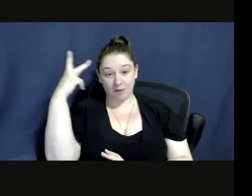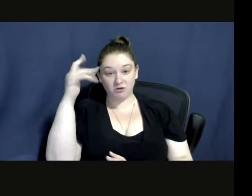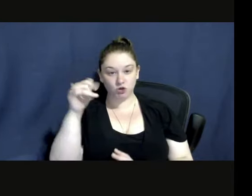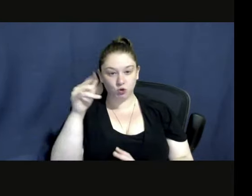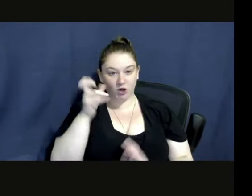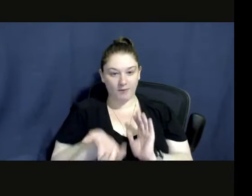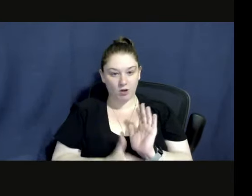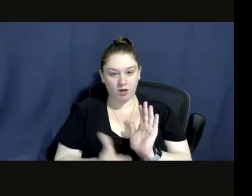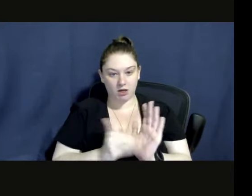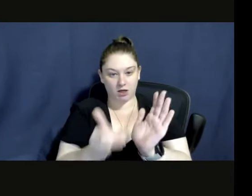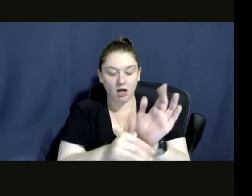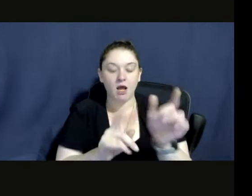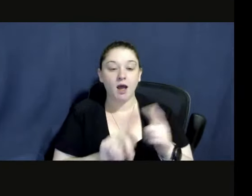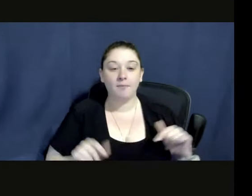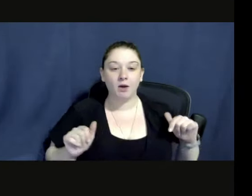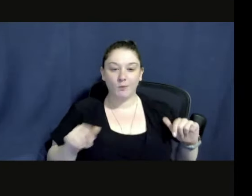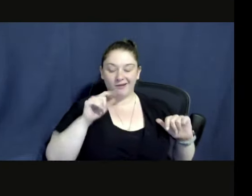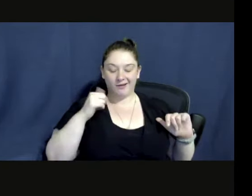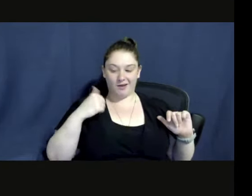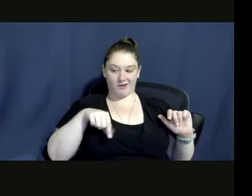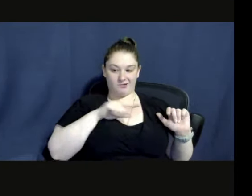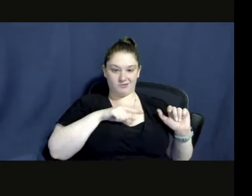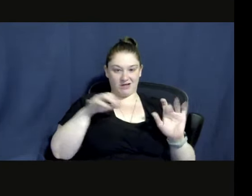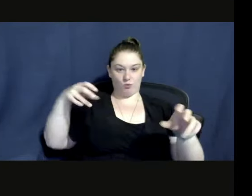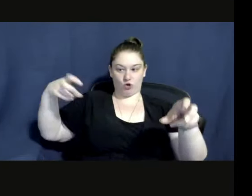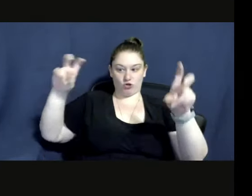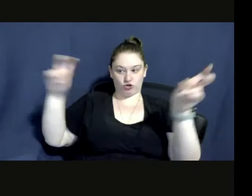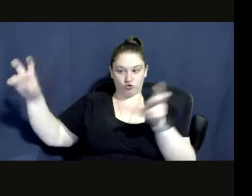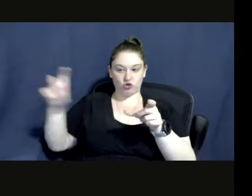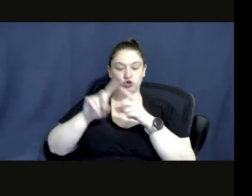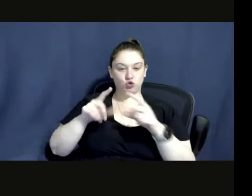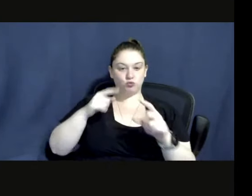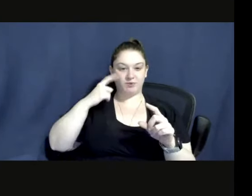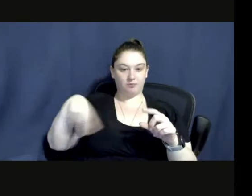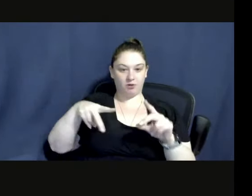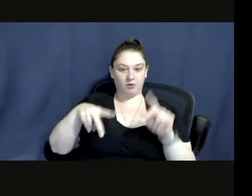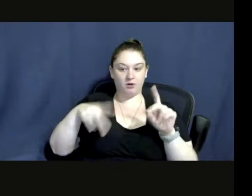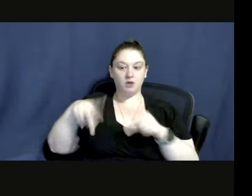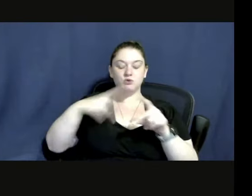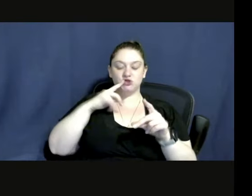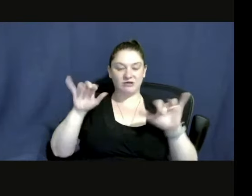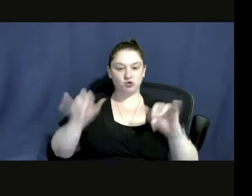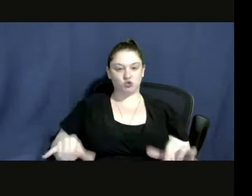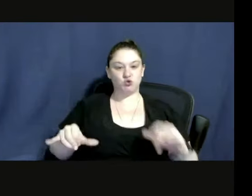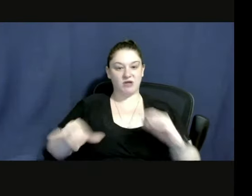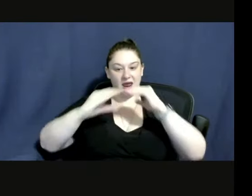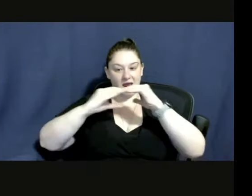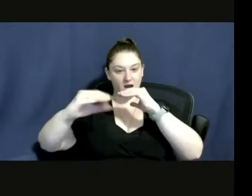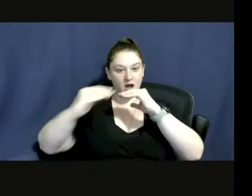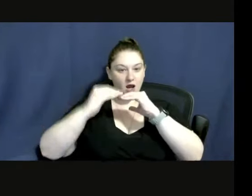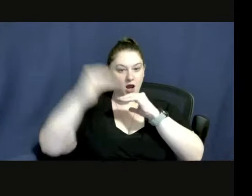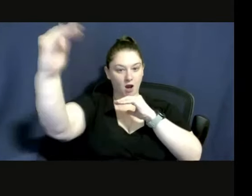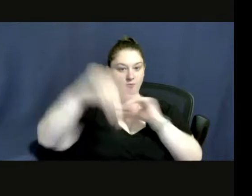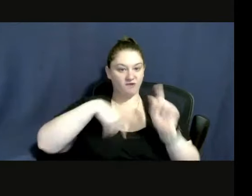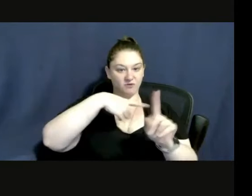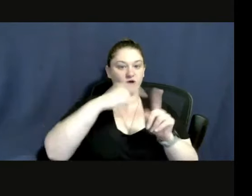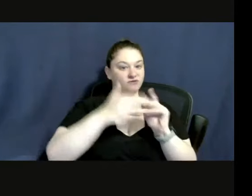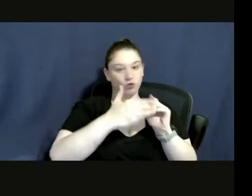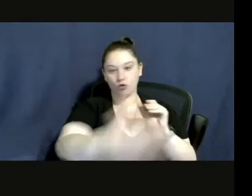direction to our team, was to stay above fund balance for the entirety of the five-year forecast